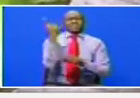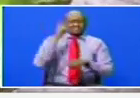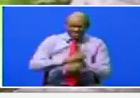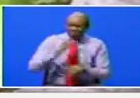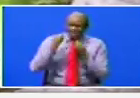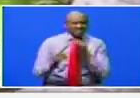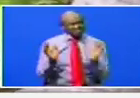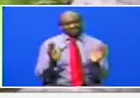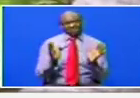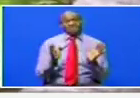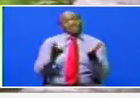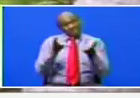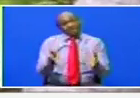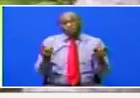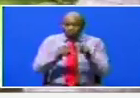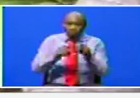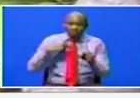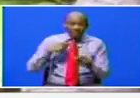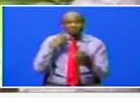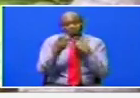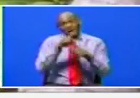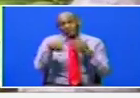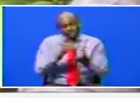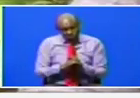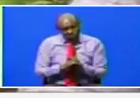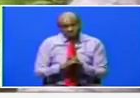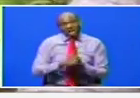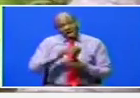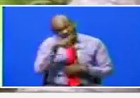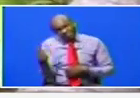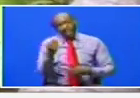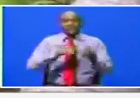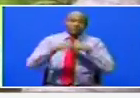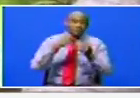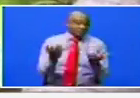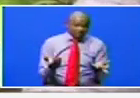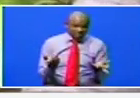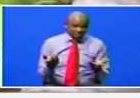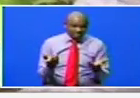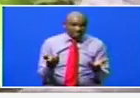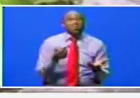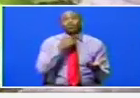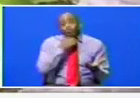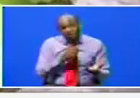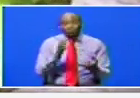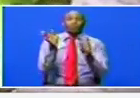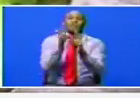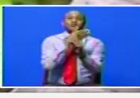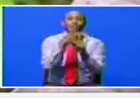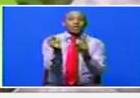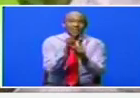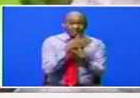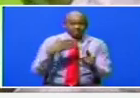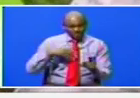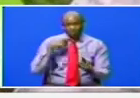day, when we can also engage ourselves in doing other activities. We want to persuade those